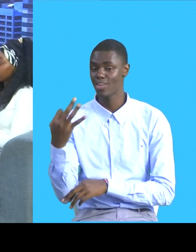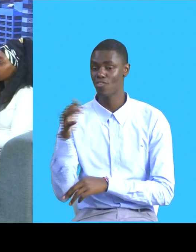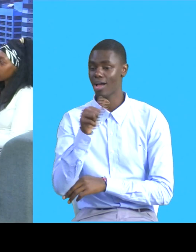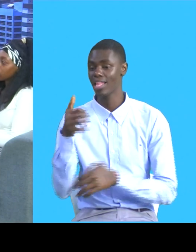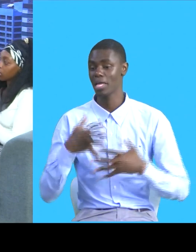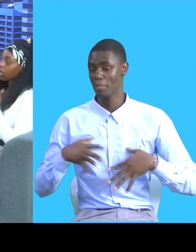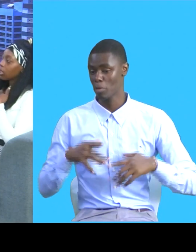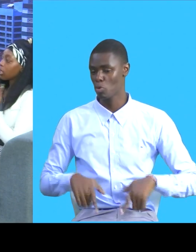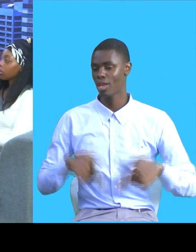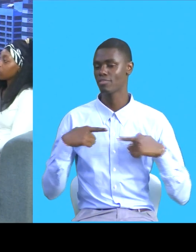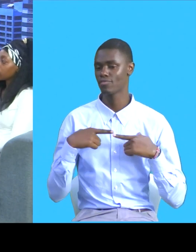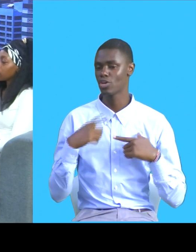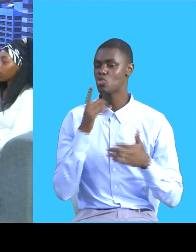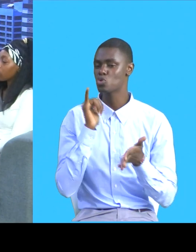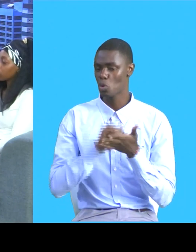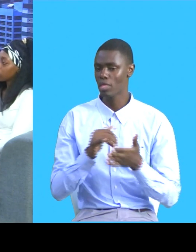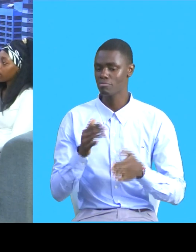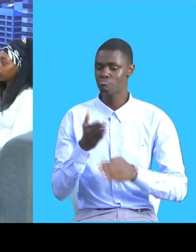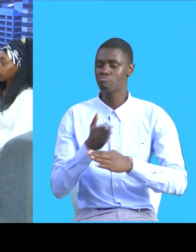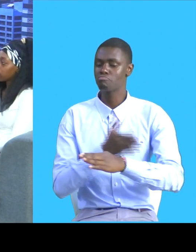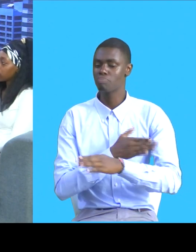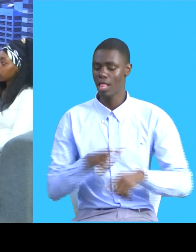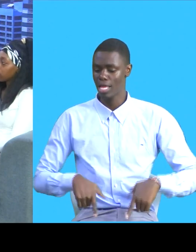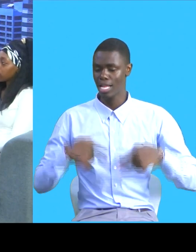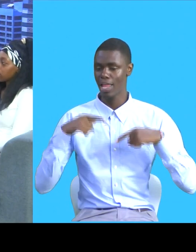people's lives so that she can improve in her also life.